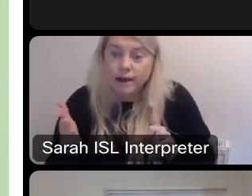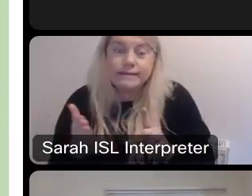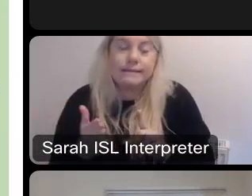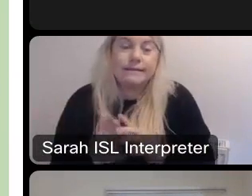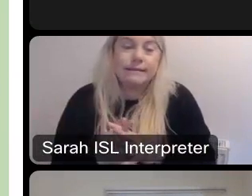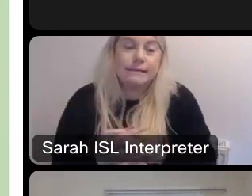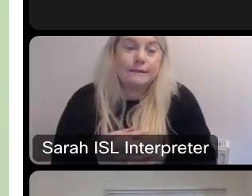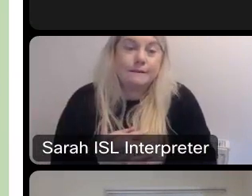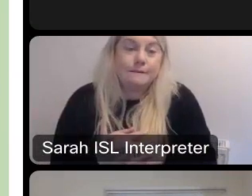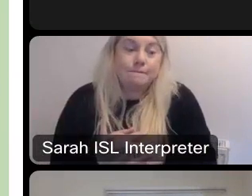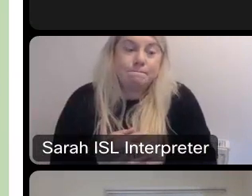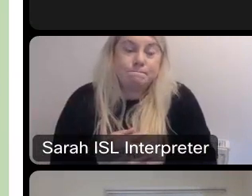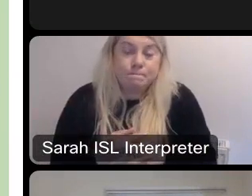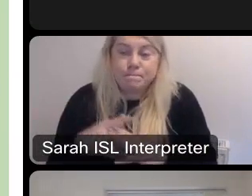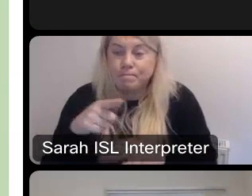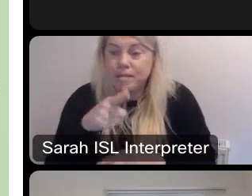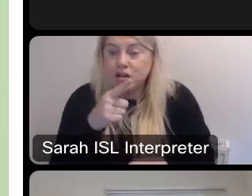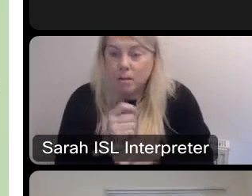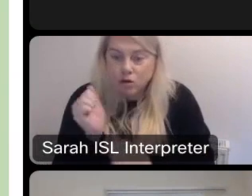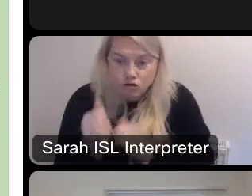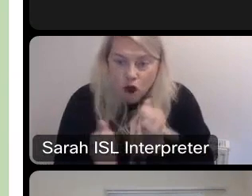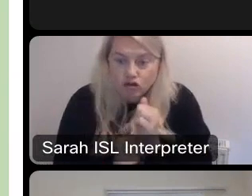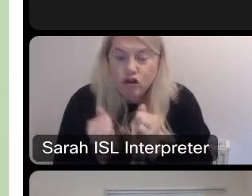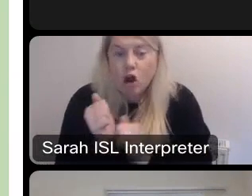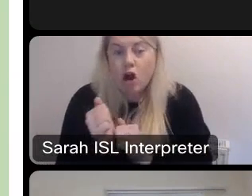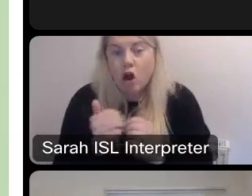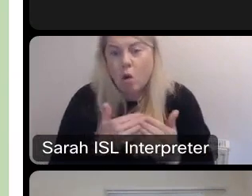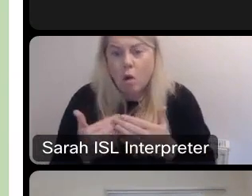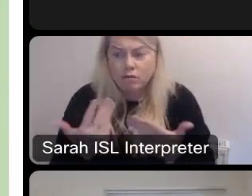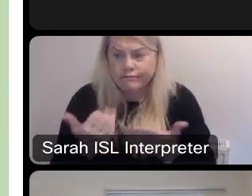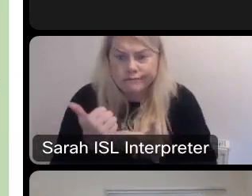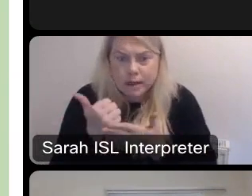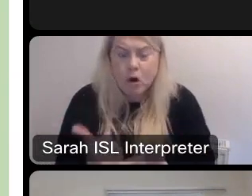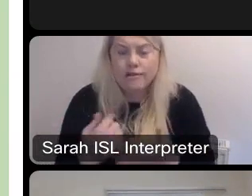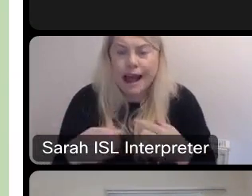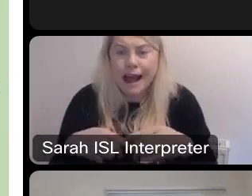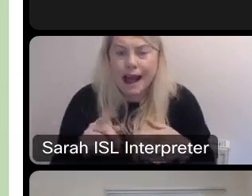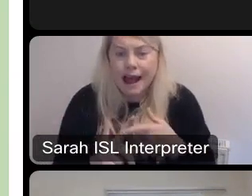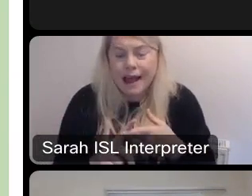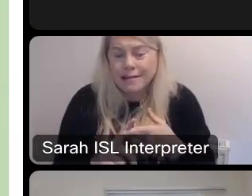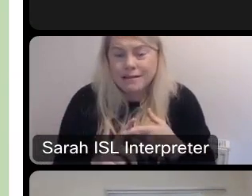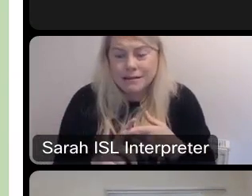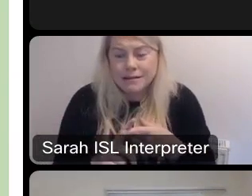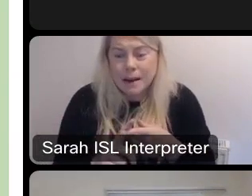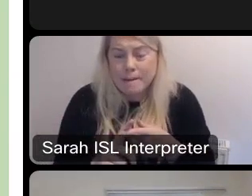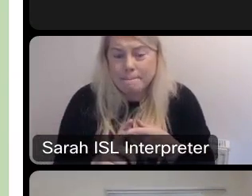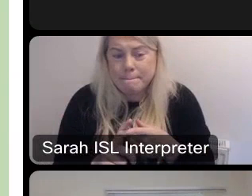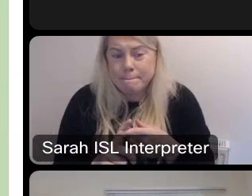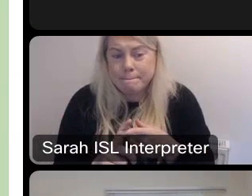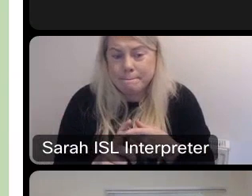it. It really talks about structure, what would support, and I suppose ultimately this is